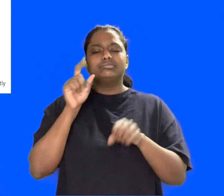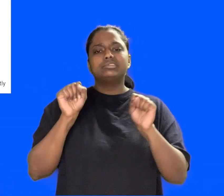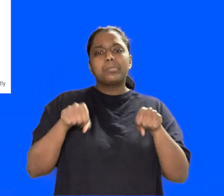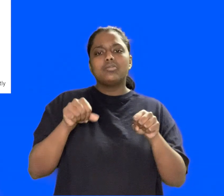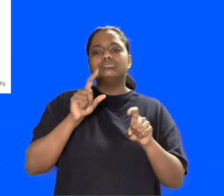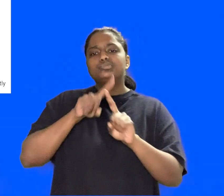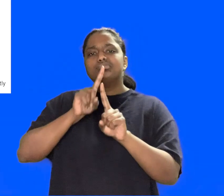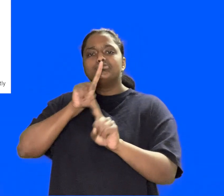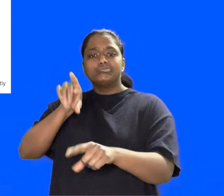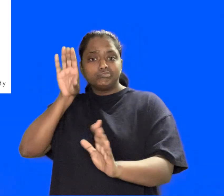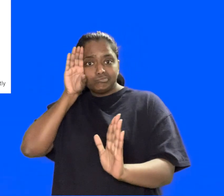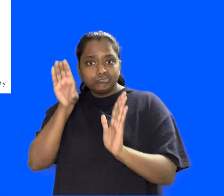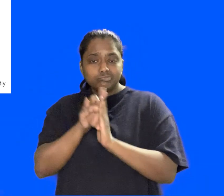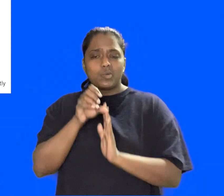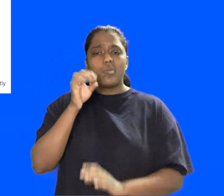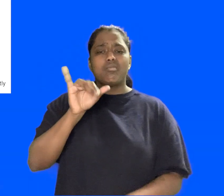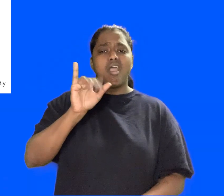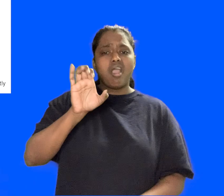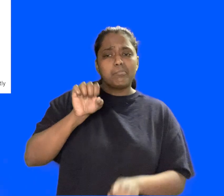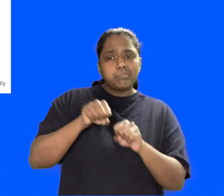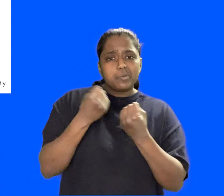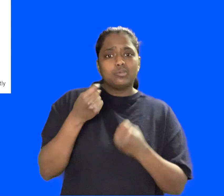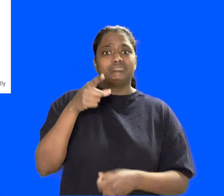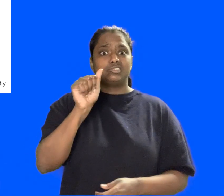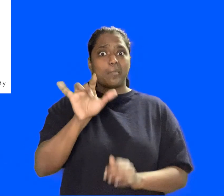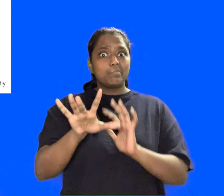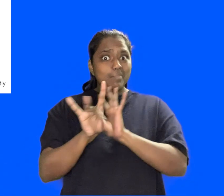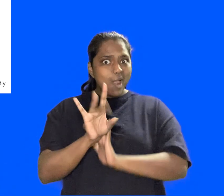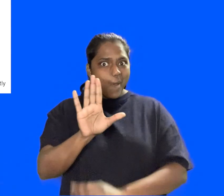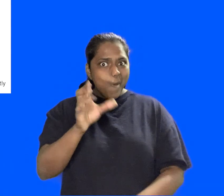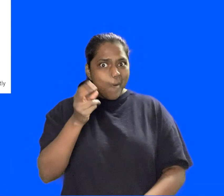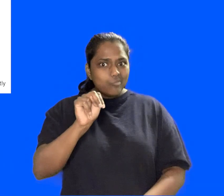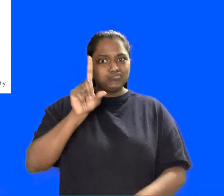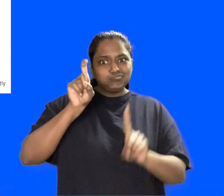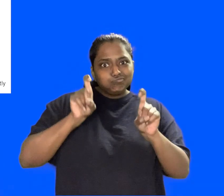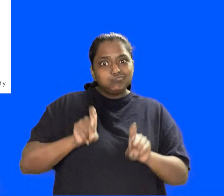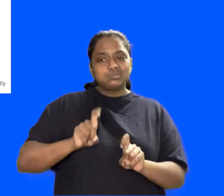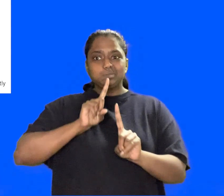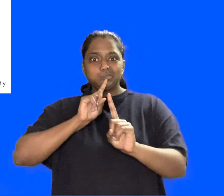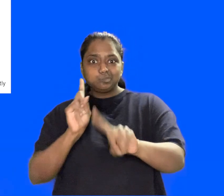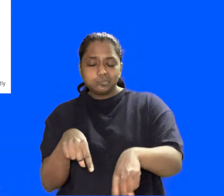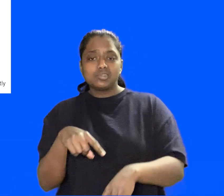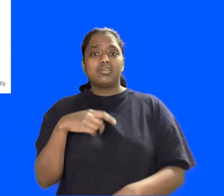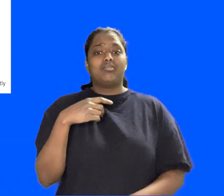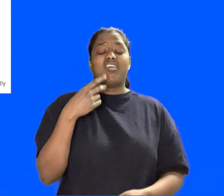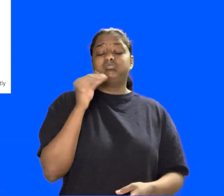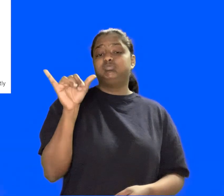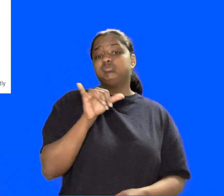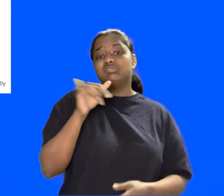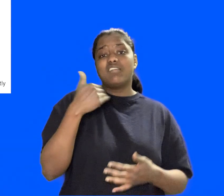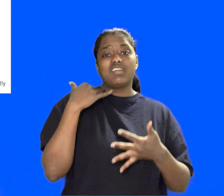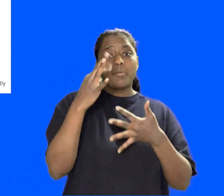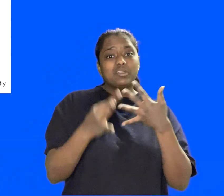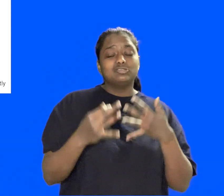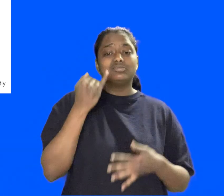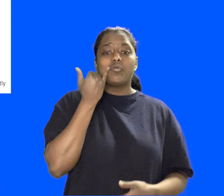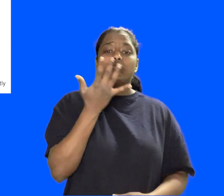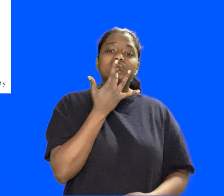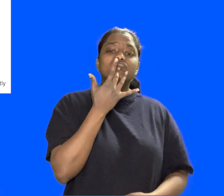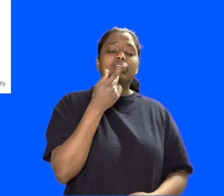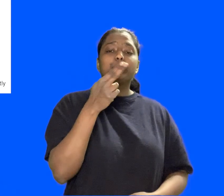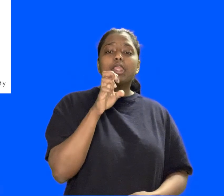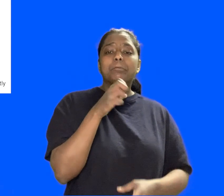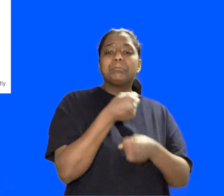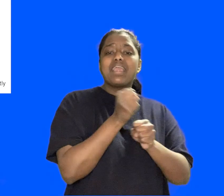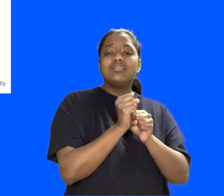and choosing your own icebreakers and replies, as well as having the options to use like pre-made ones if they don't want to come up